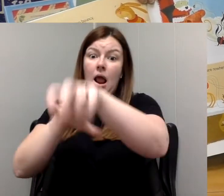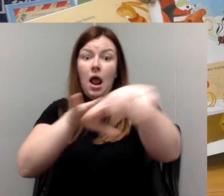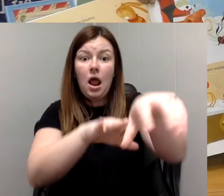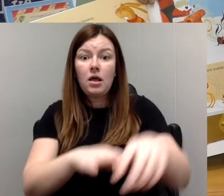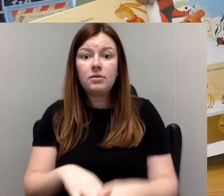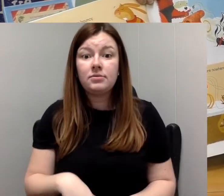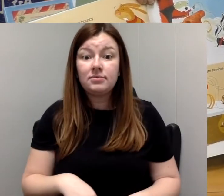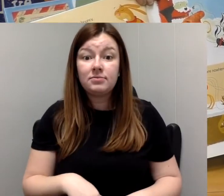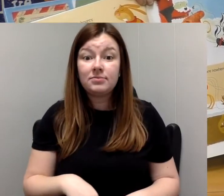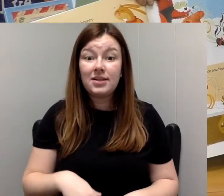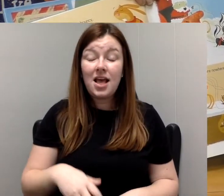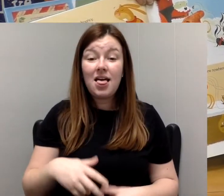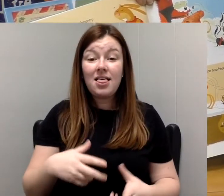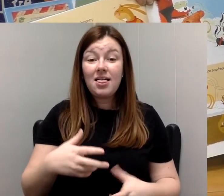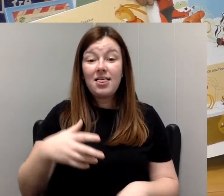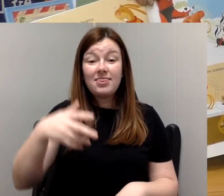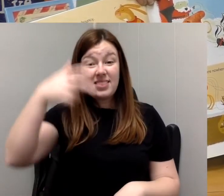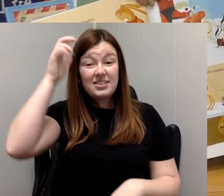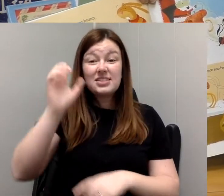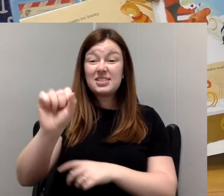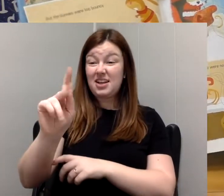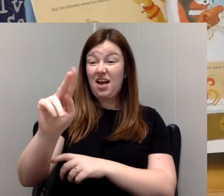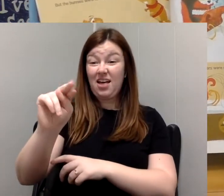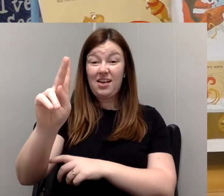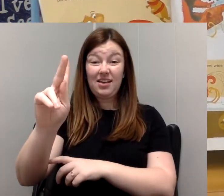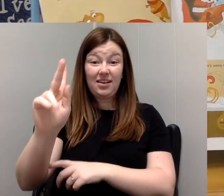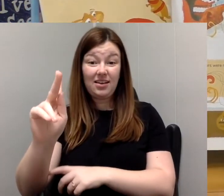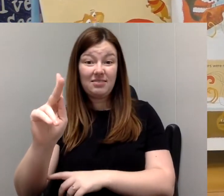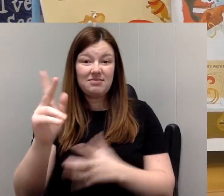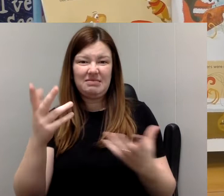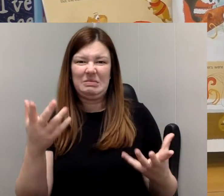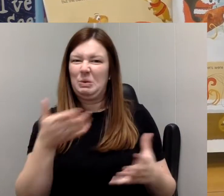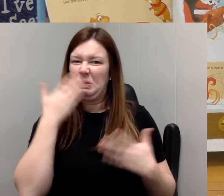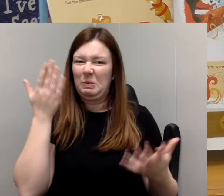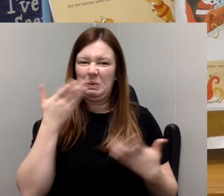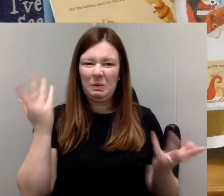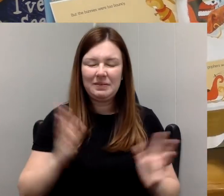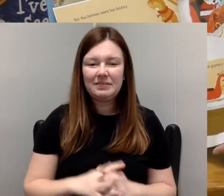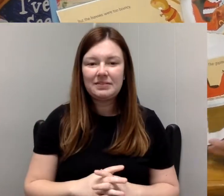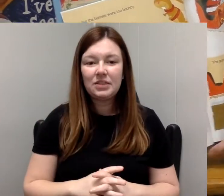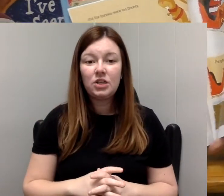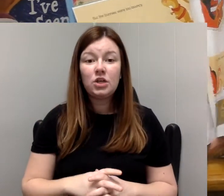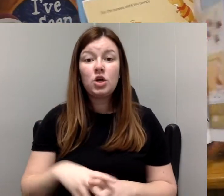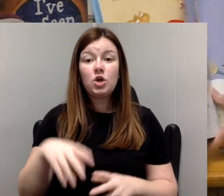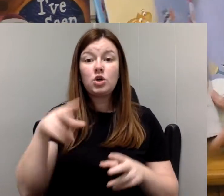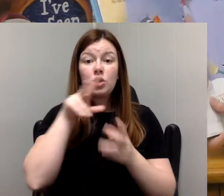skunky. The gophers were nowhere to be found.